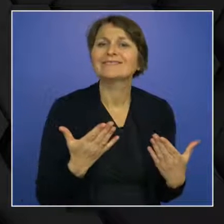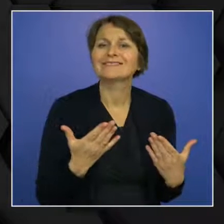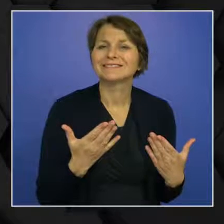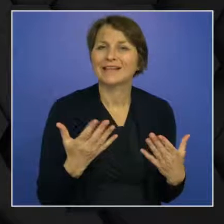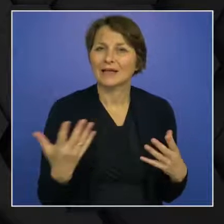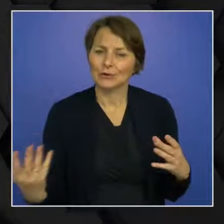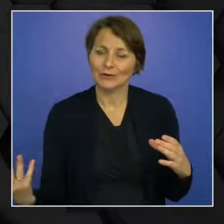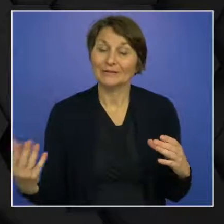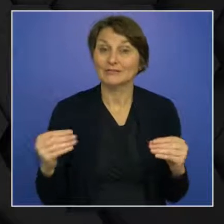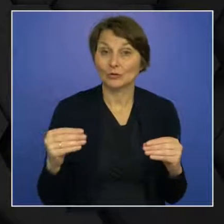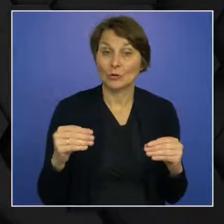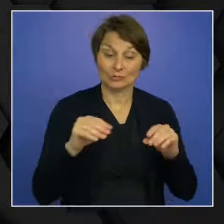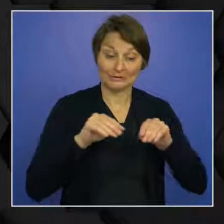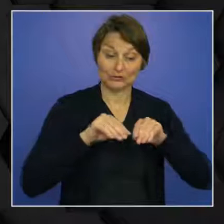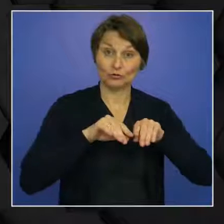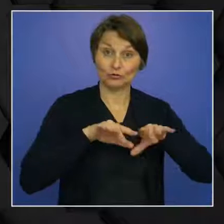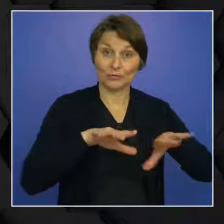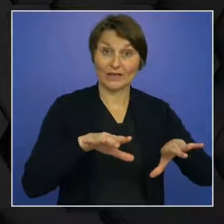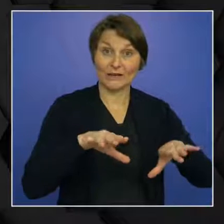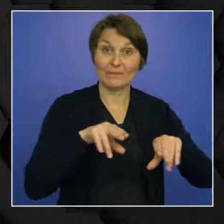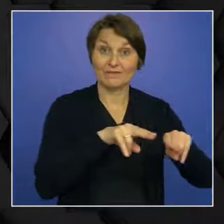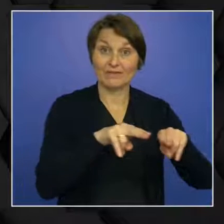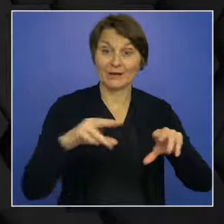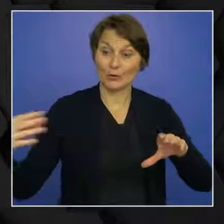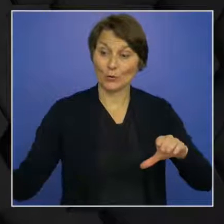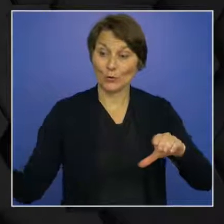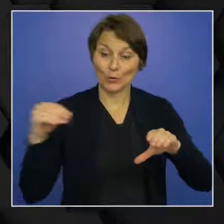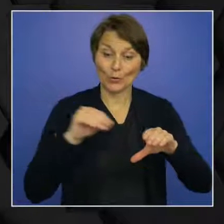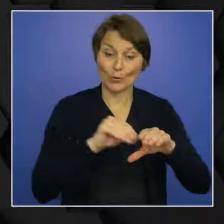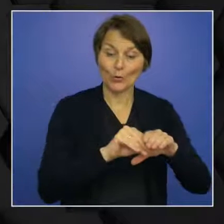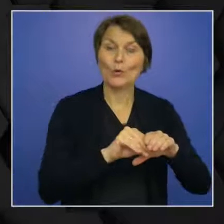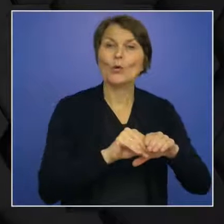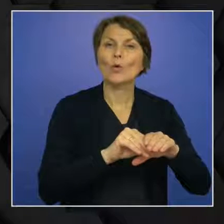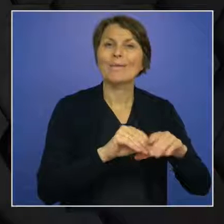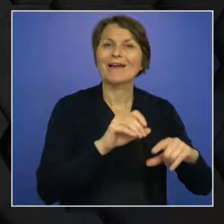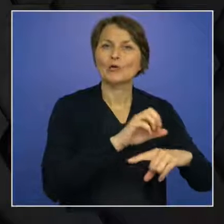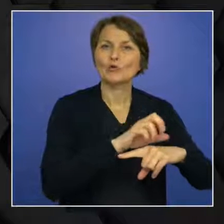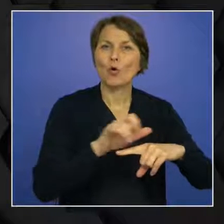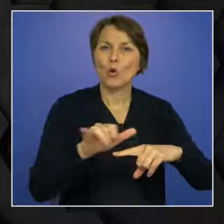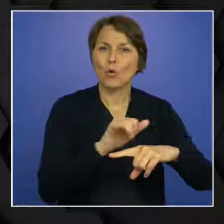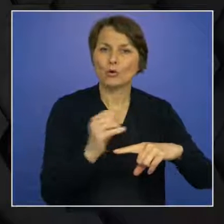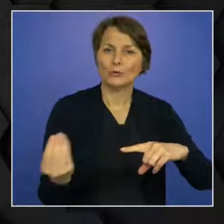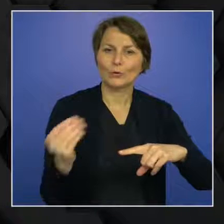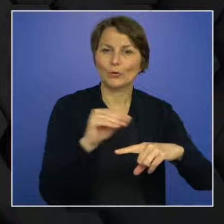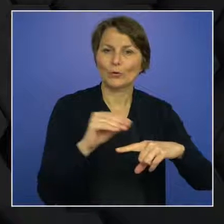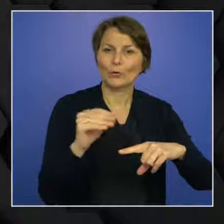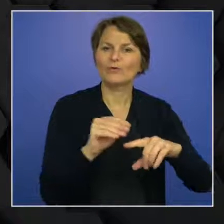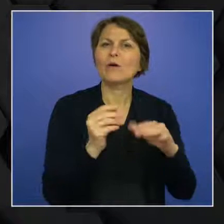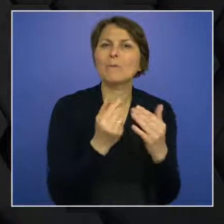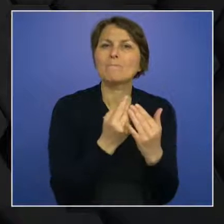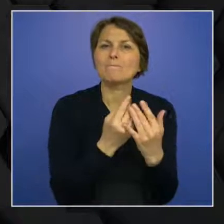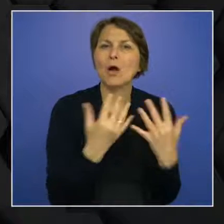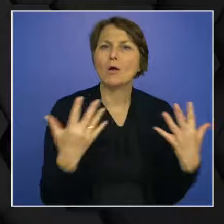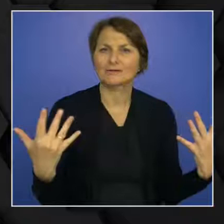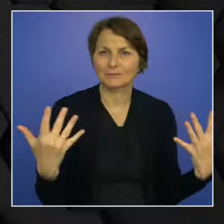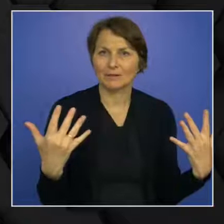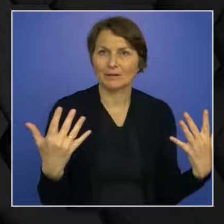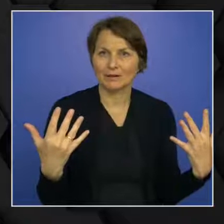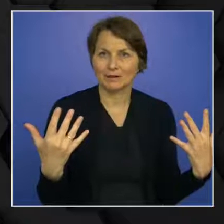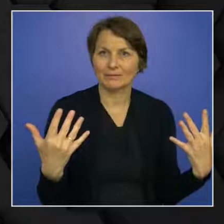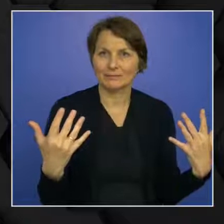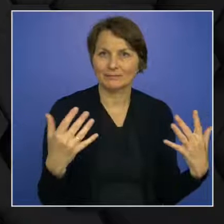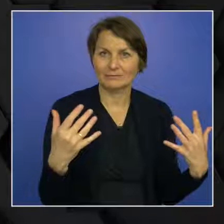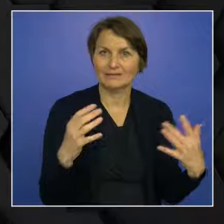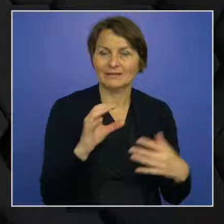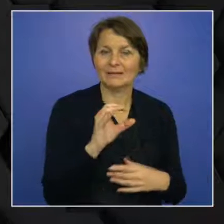incoming video stream for multiple bit rates. And why do you want to have that? Like on my big TV, I want to